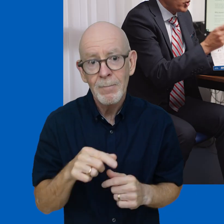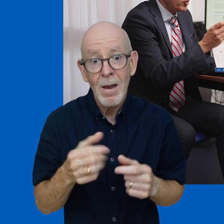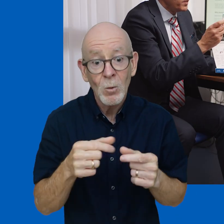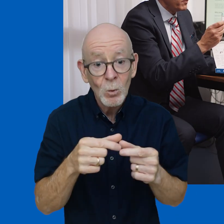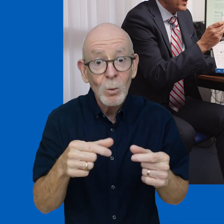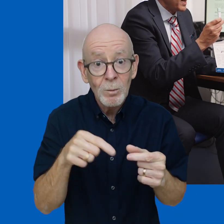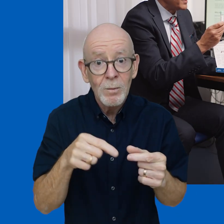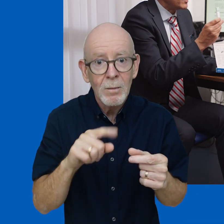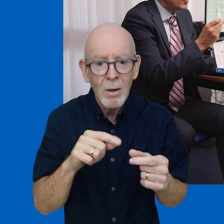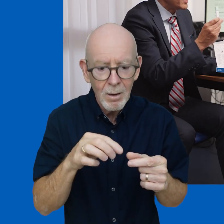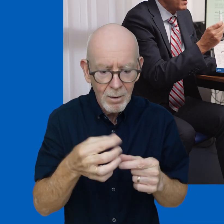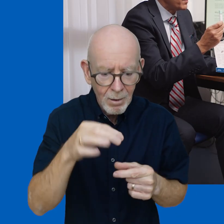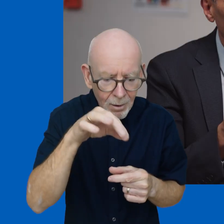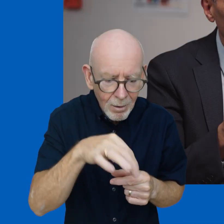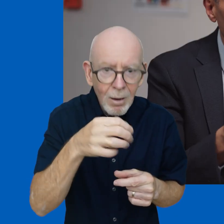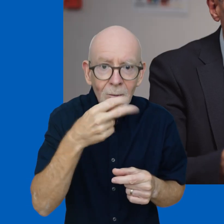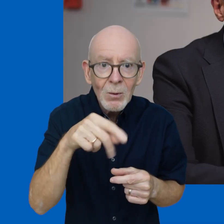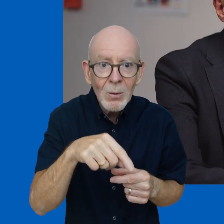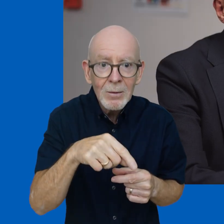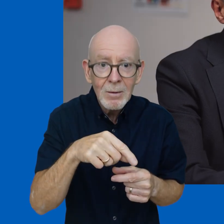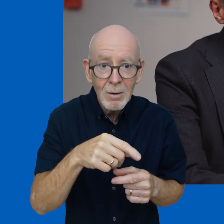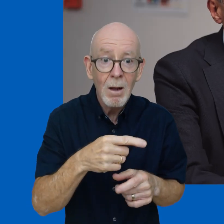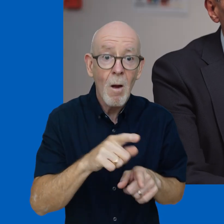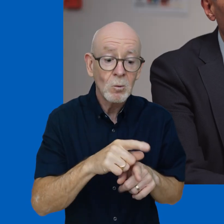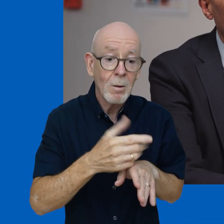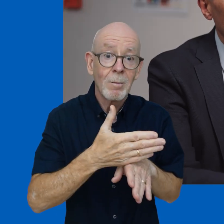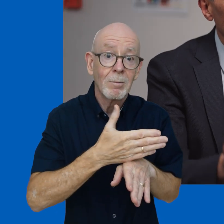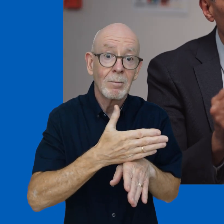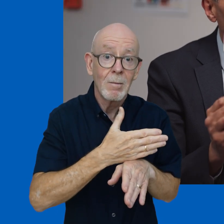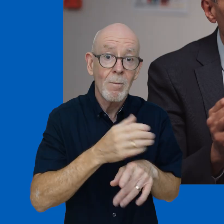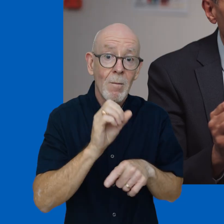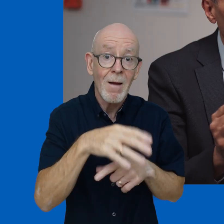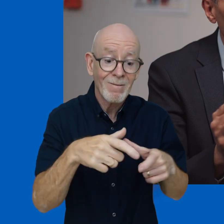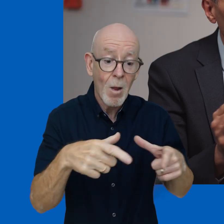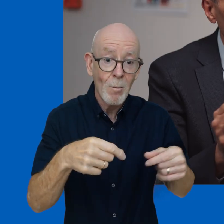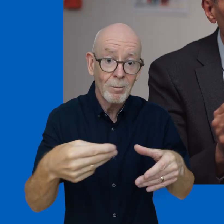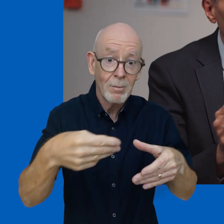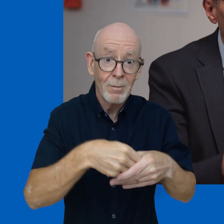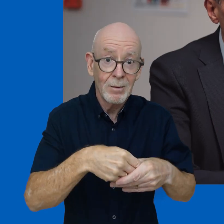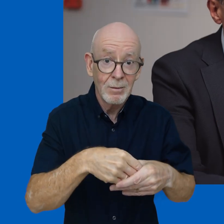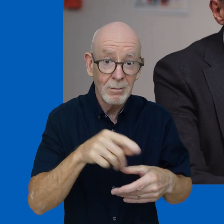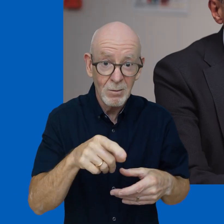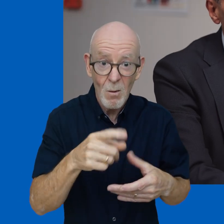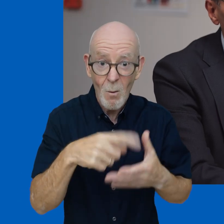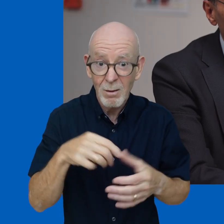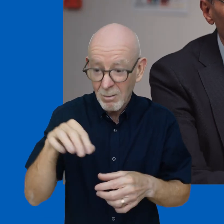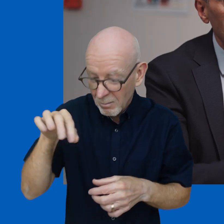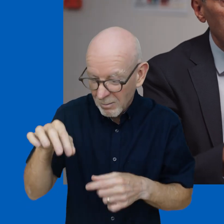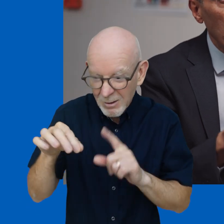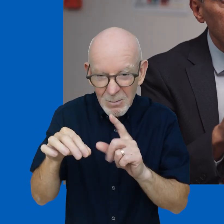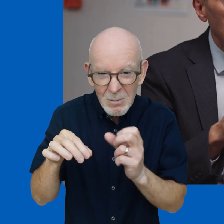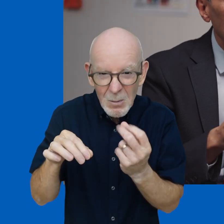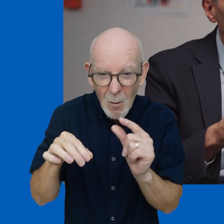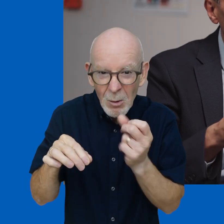a tube for collecting the stool sample, and a prepaid envelope to send it back. You then just collect